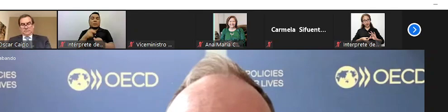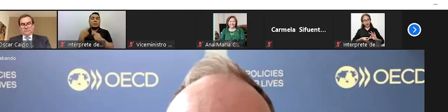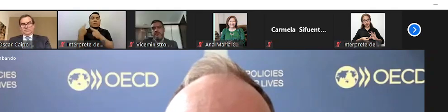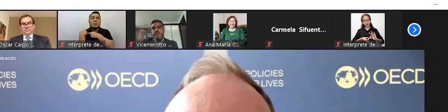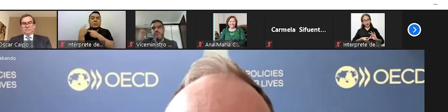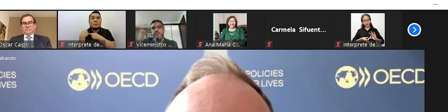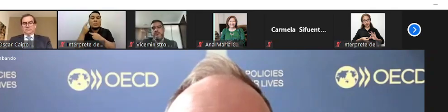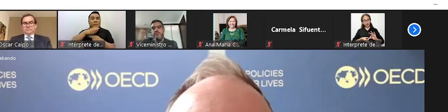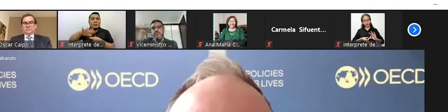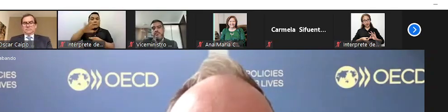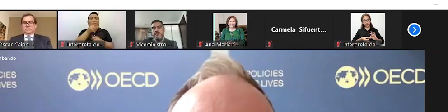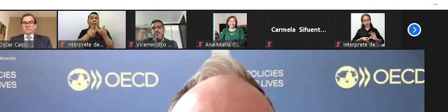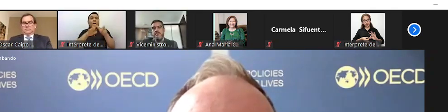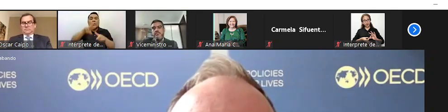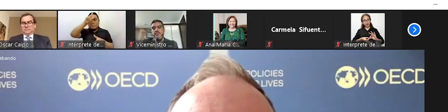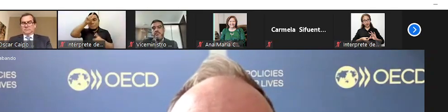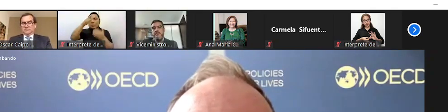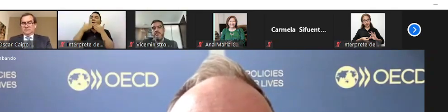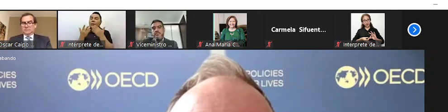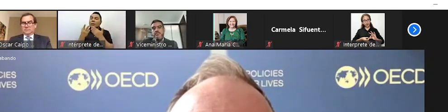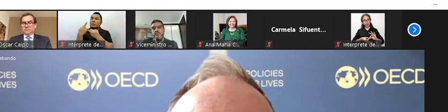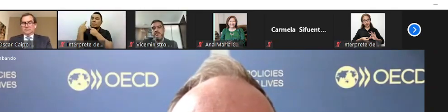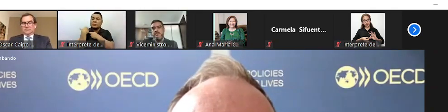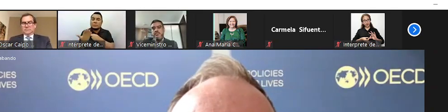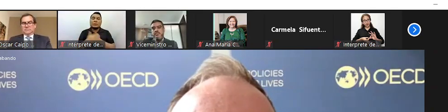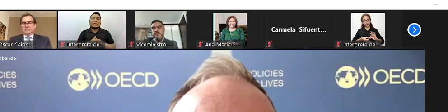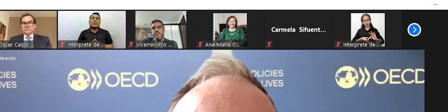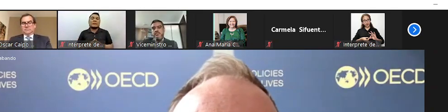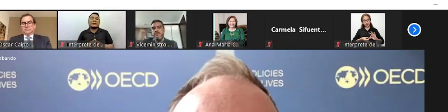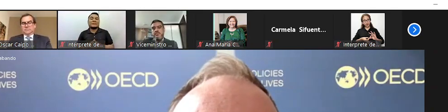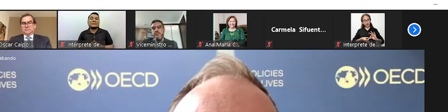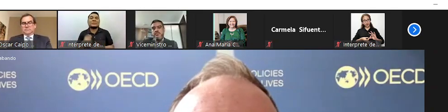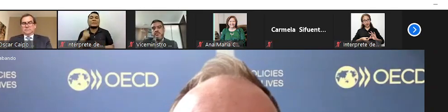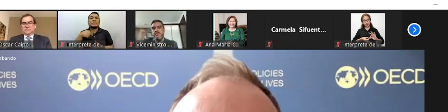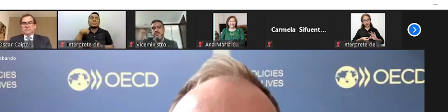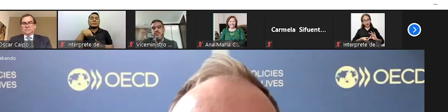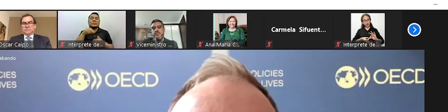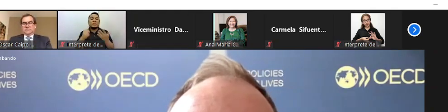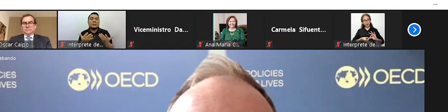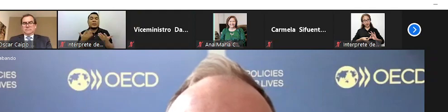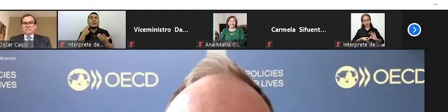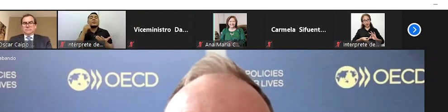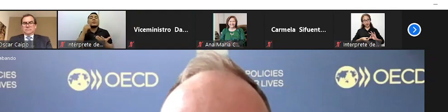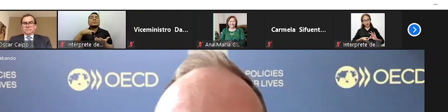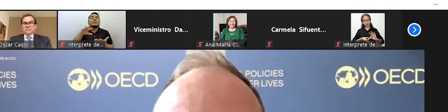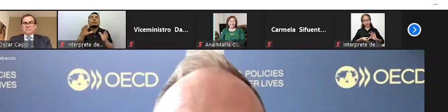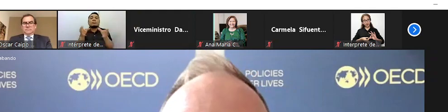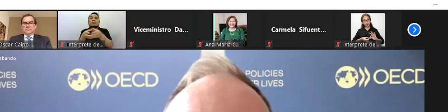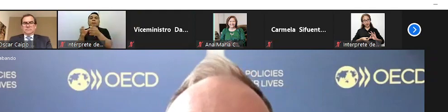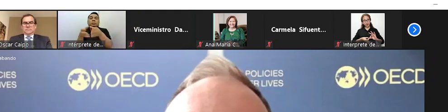european union international agencies the ilo civil society